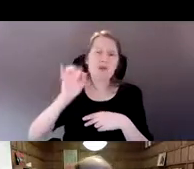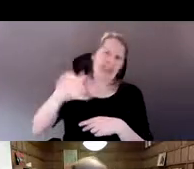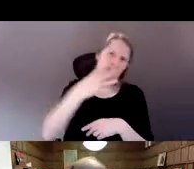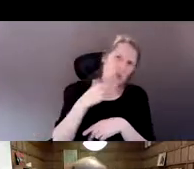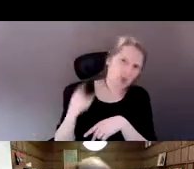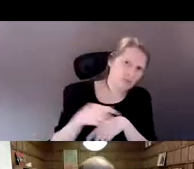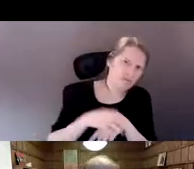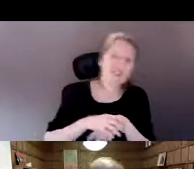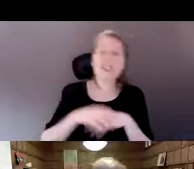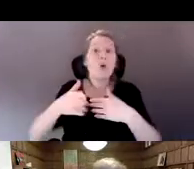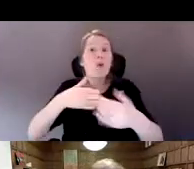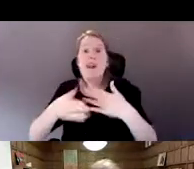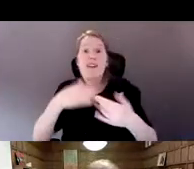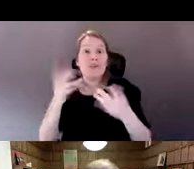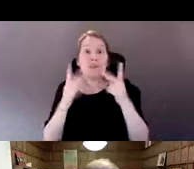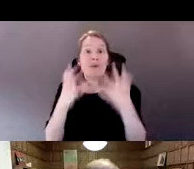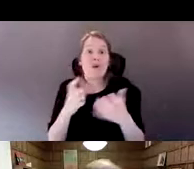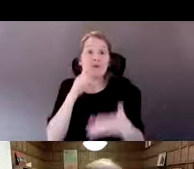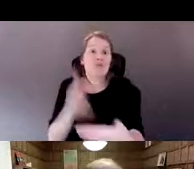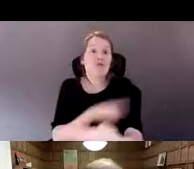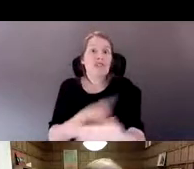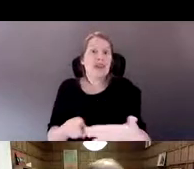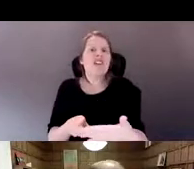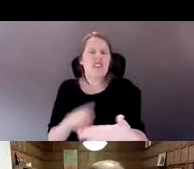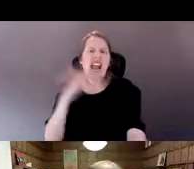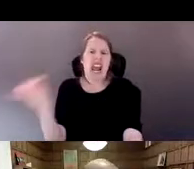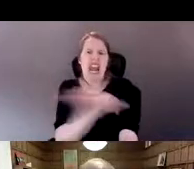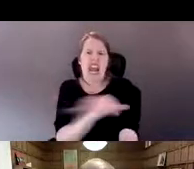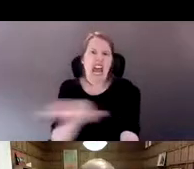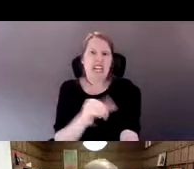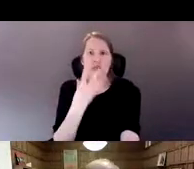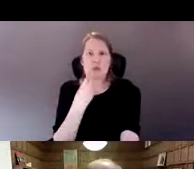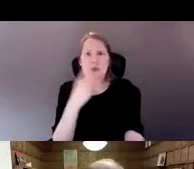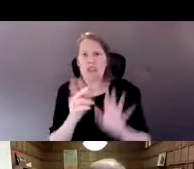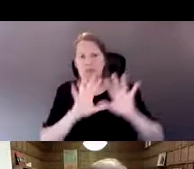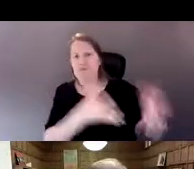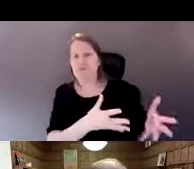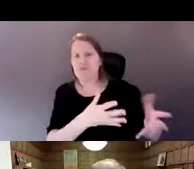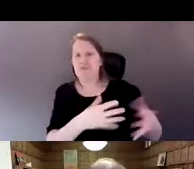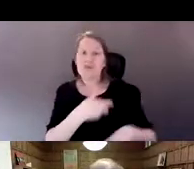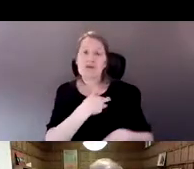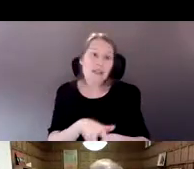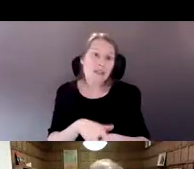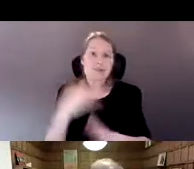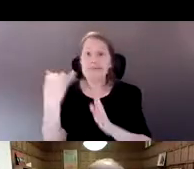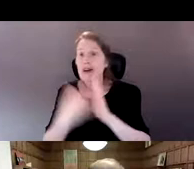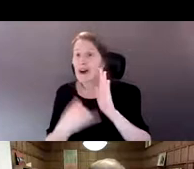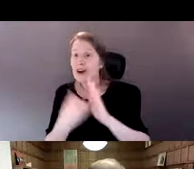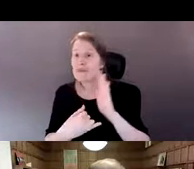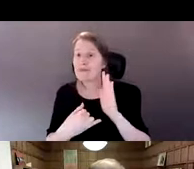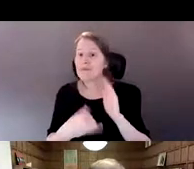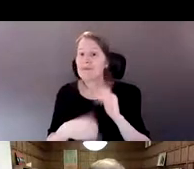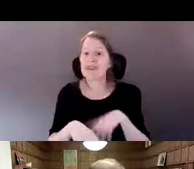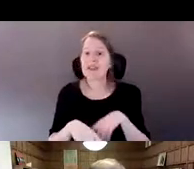it's true of just about every aspect of culture, religion, of course, art. For example, of the 112